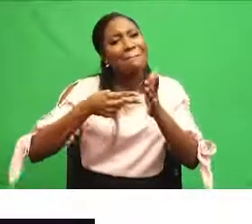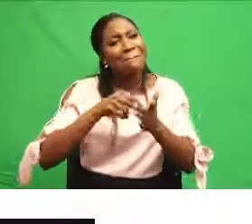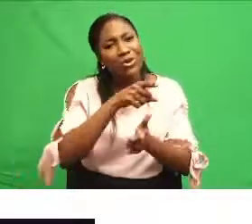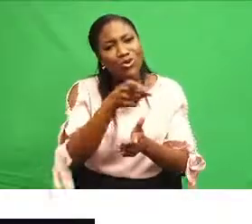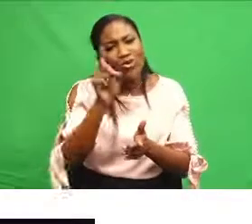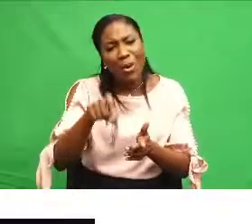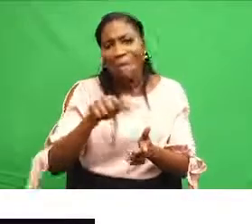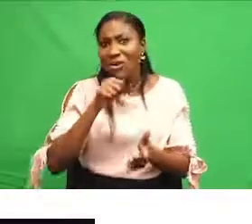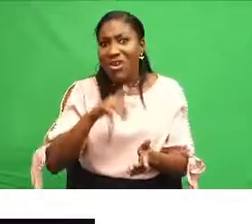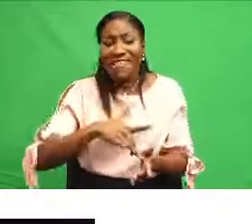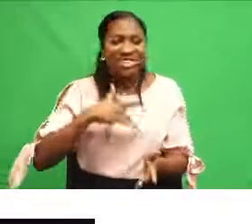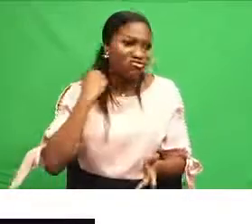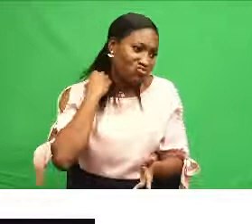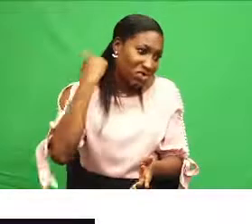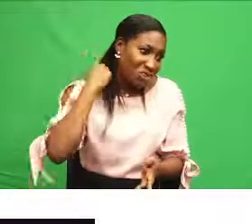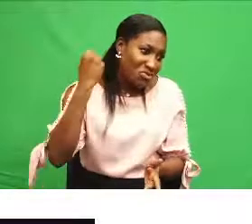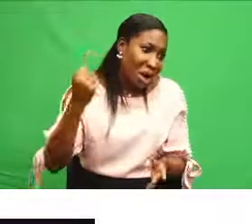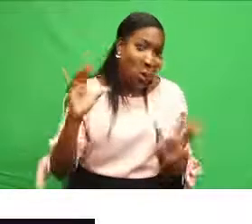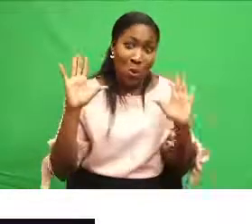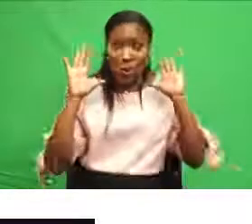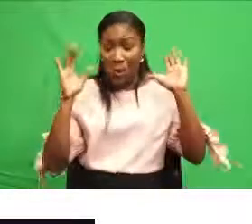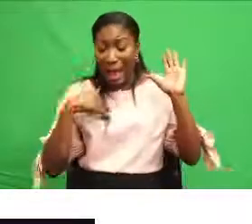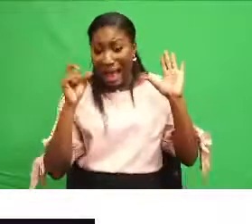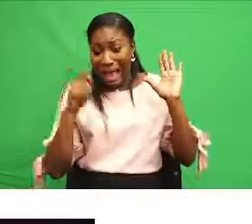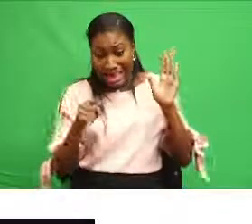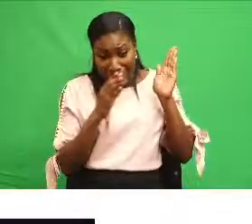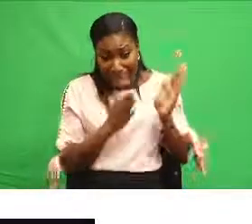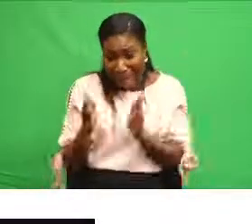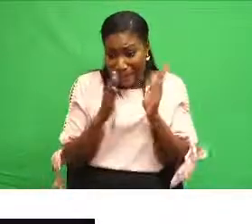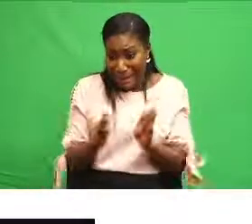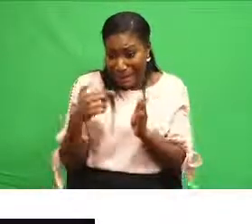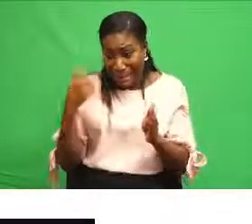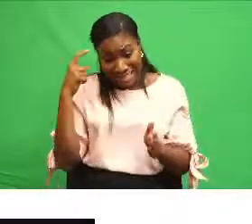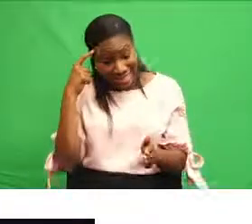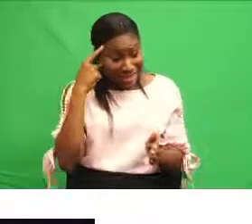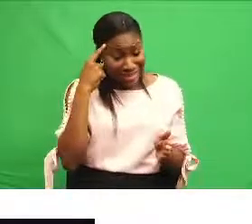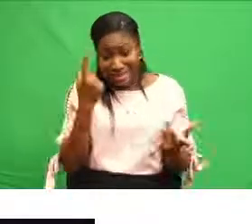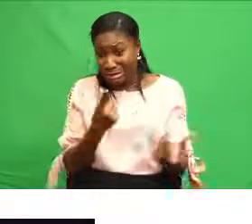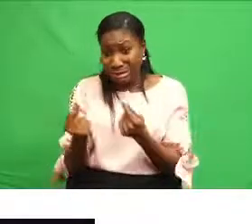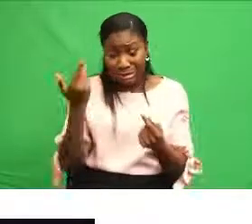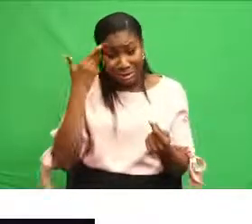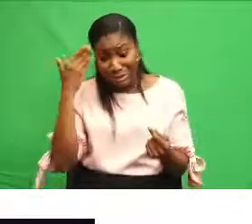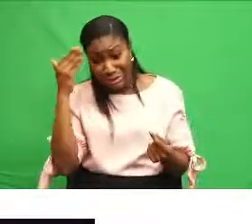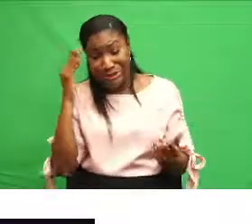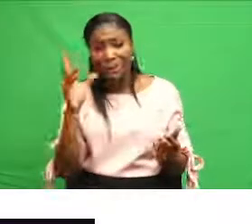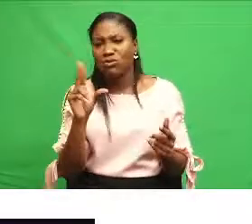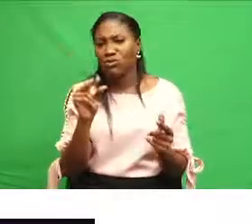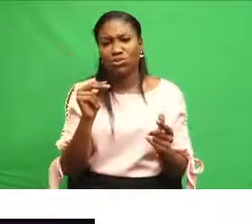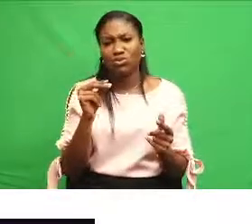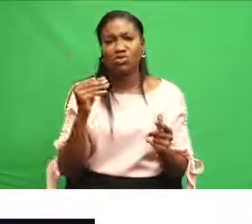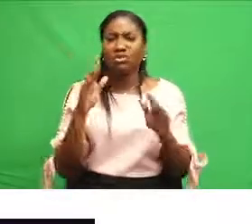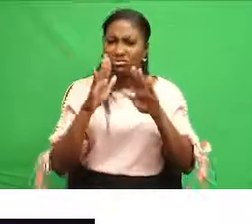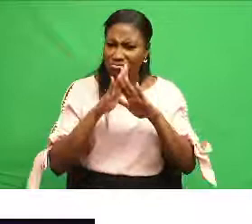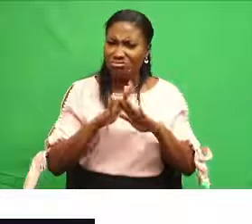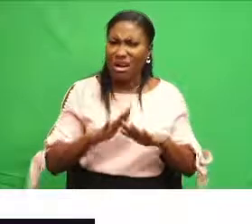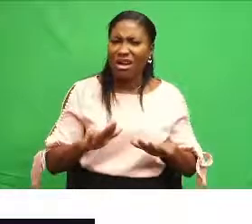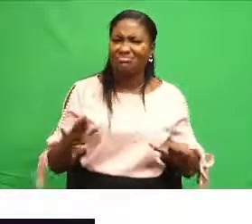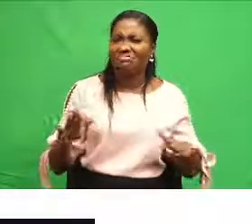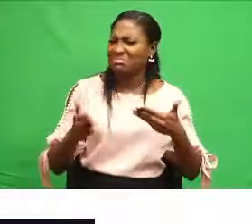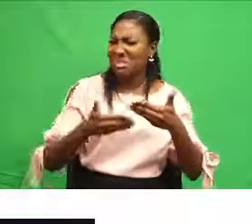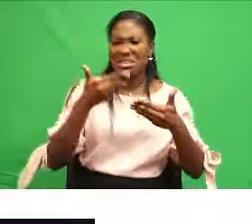thing. Boy, I have to make an estate plan and I don't know where to start. All right? There's no need for that. The thing